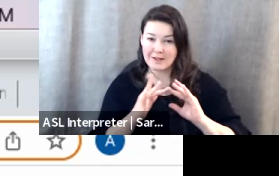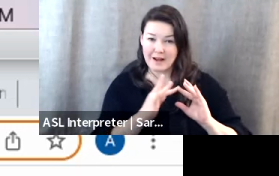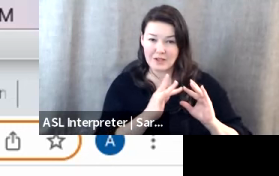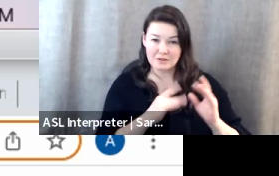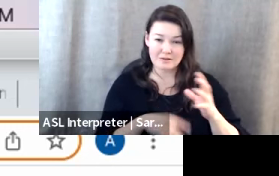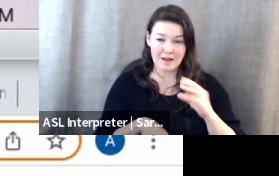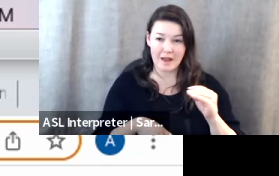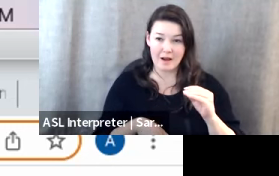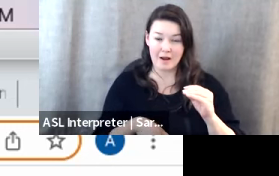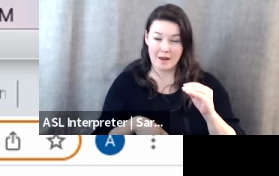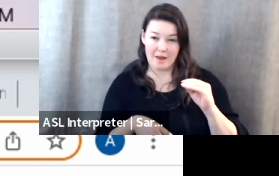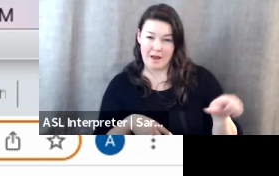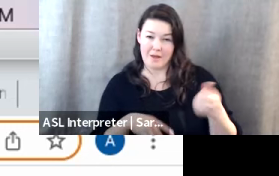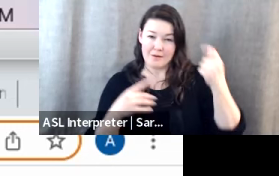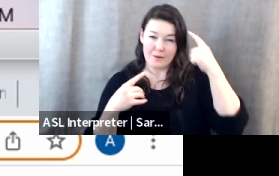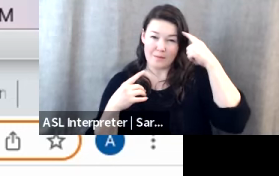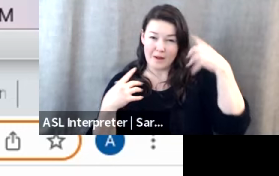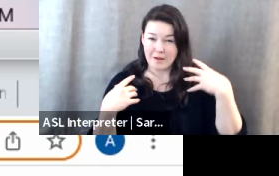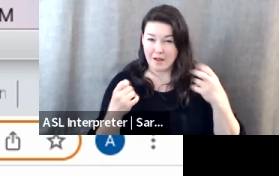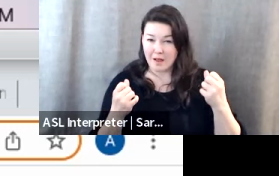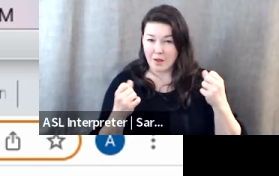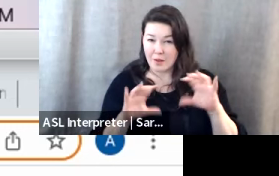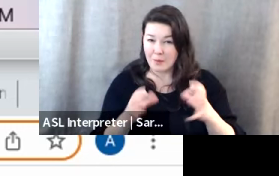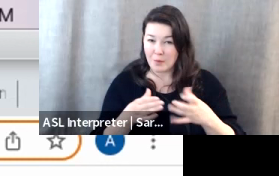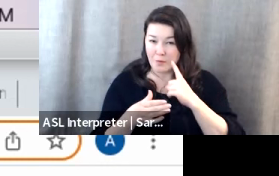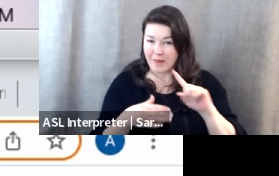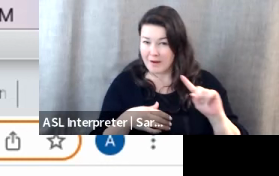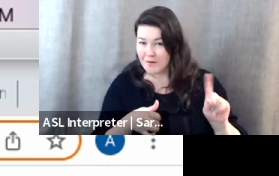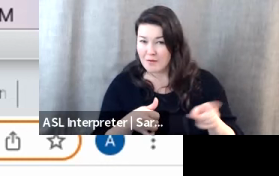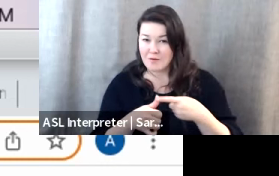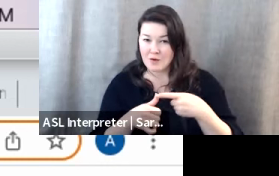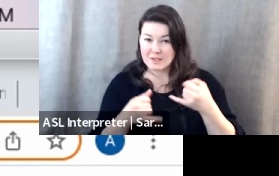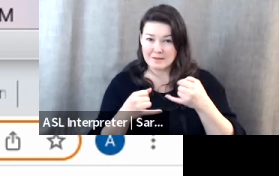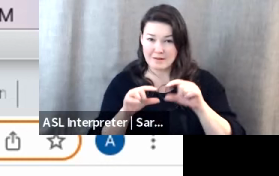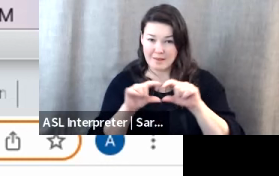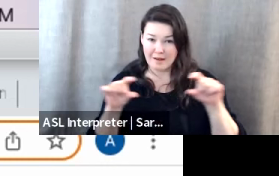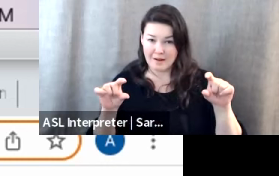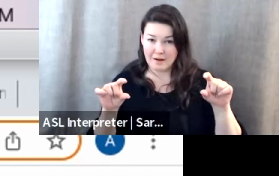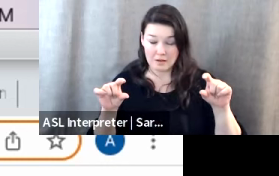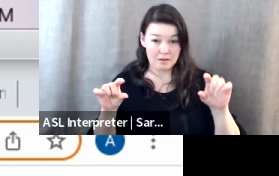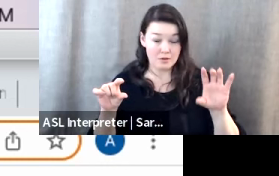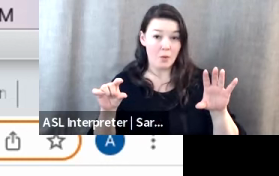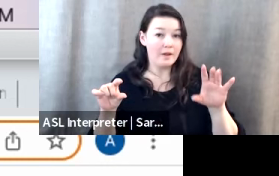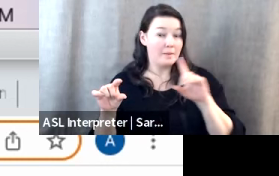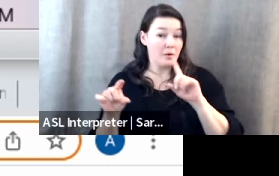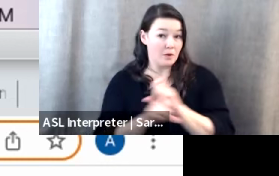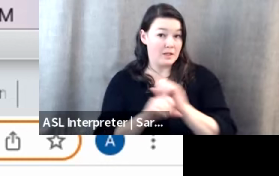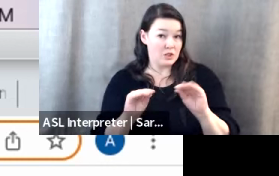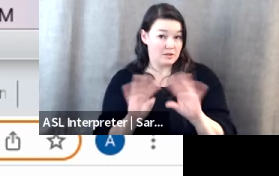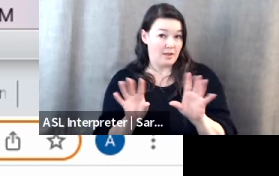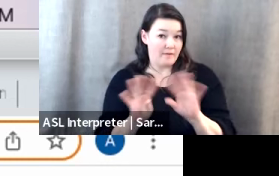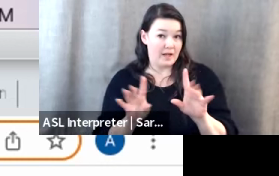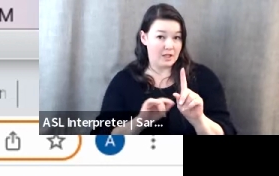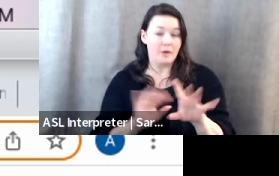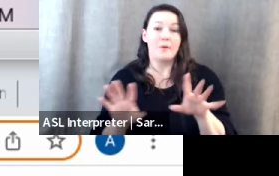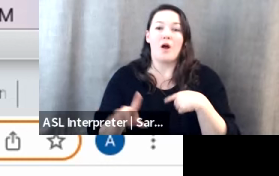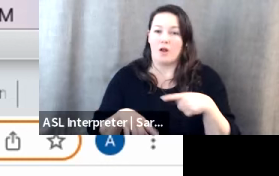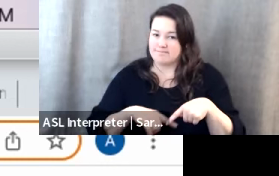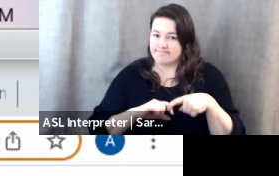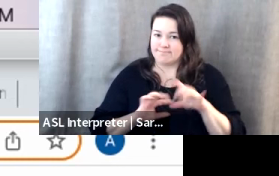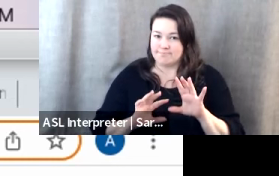first line. Entonces, This is really clarification, and then, well, go ahead. Sorry,